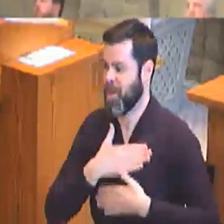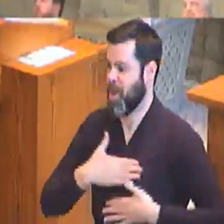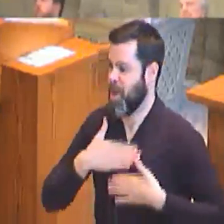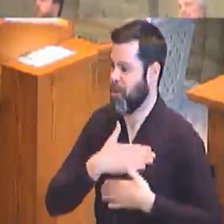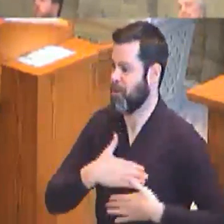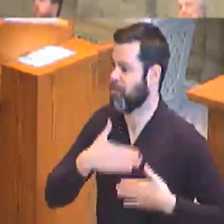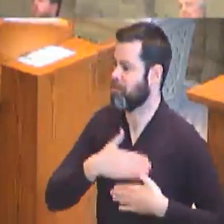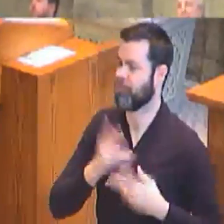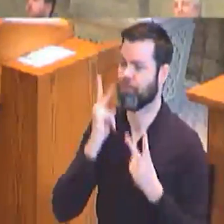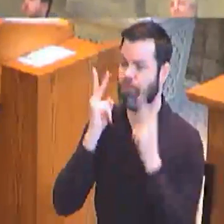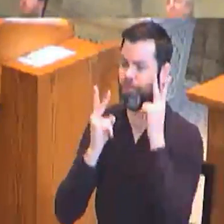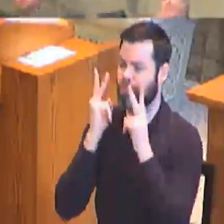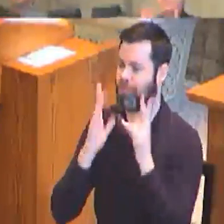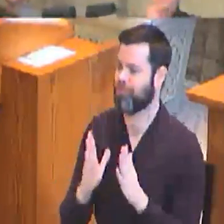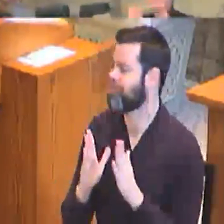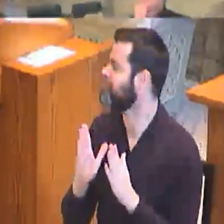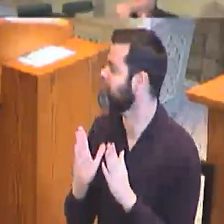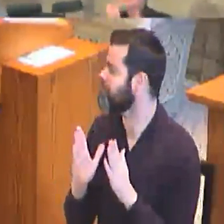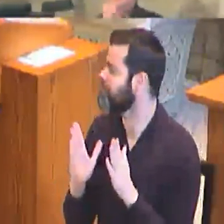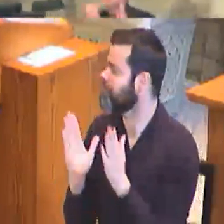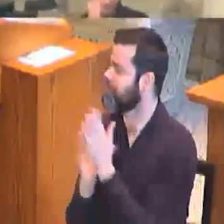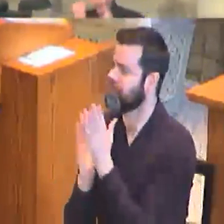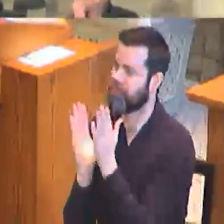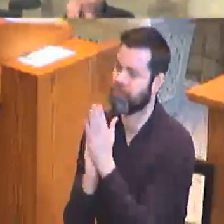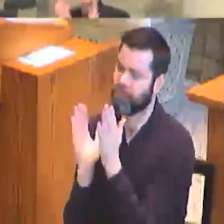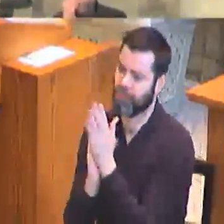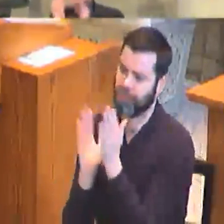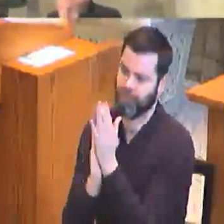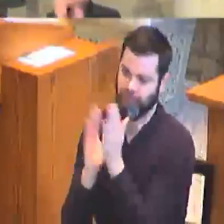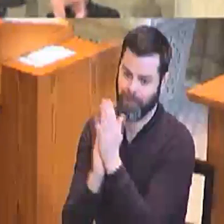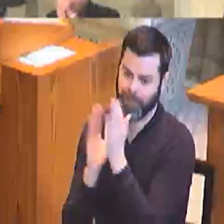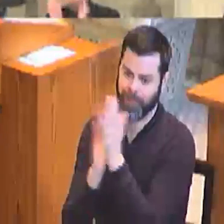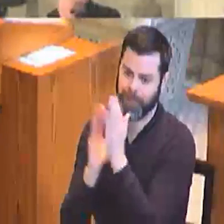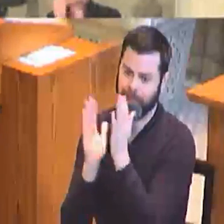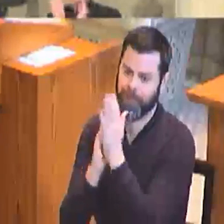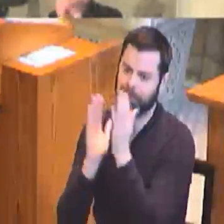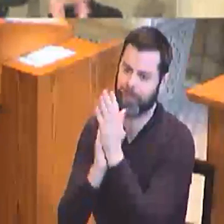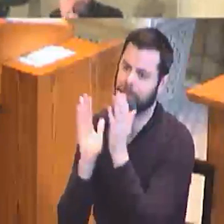marvelous guests, okay? Whoa.